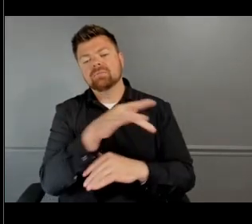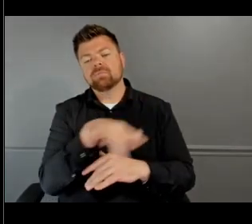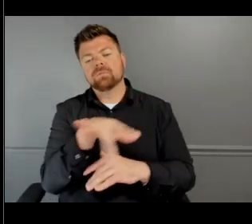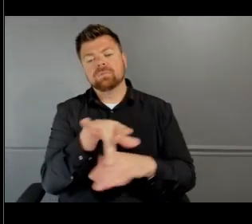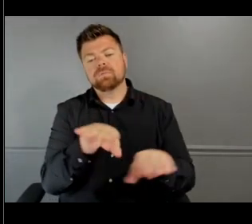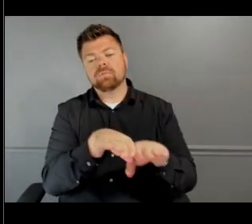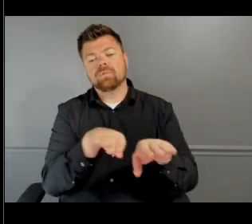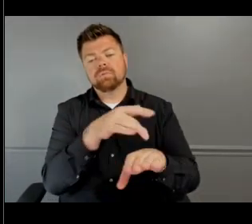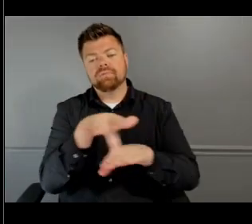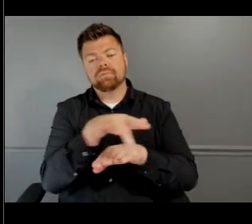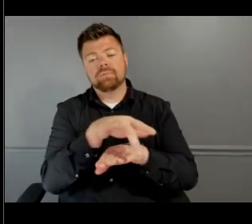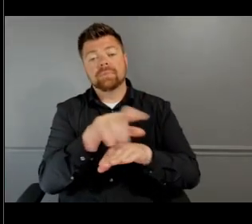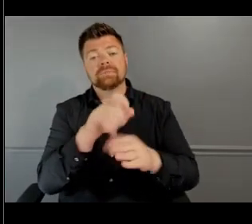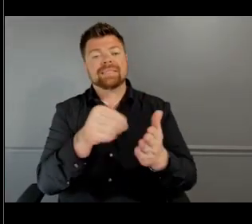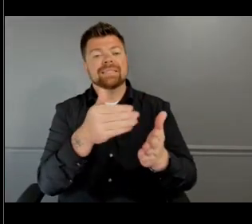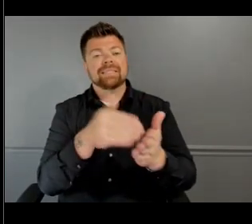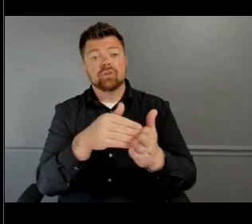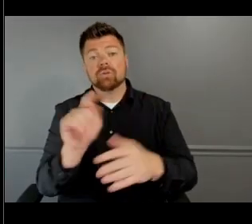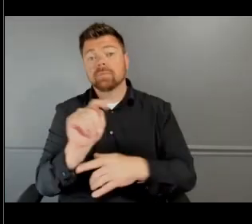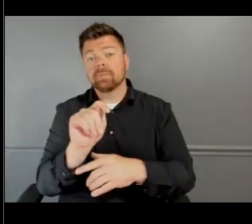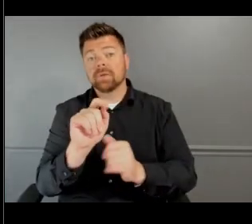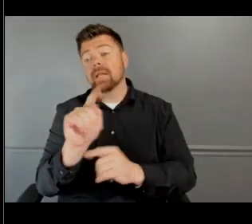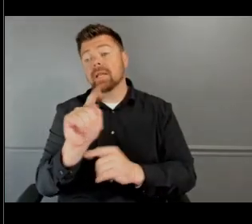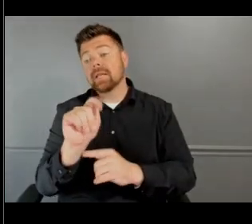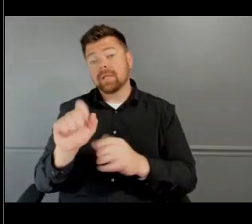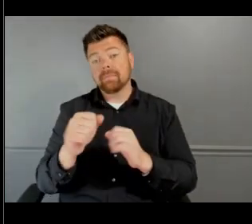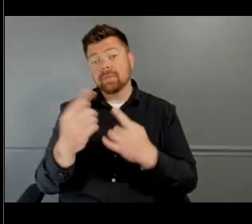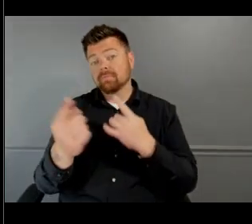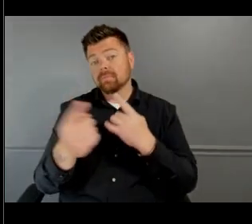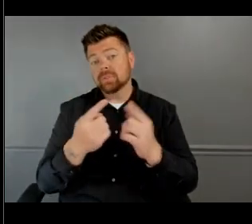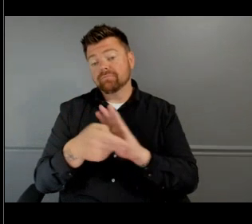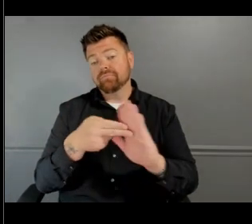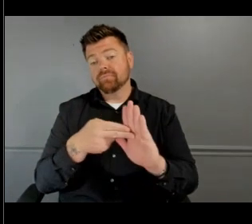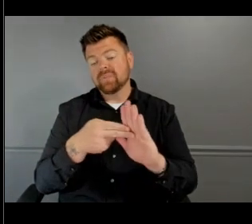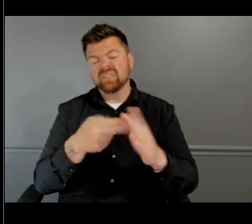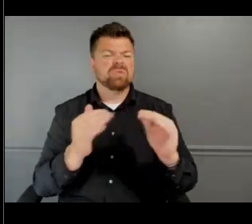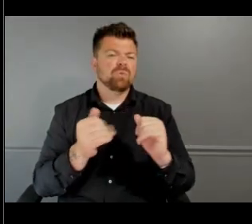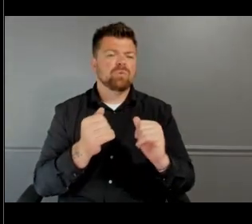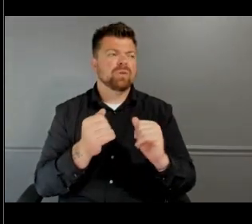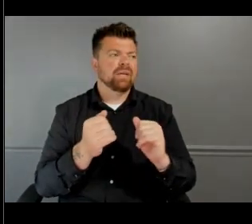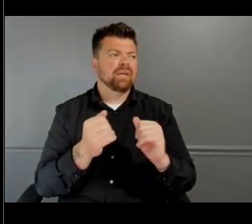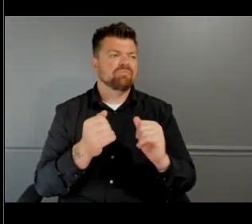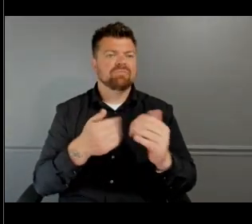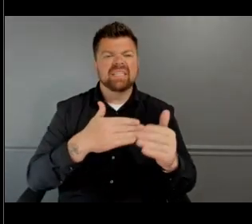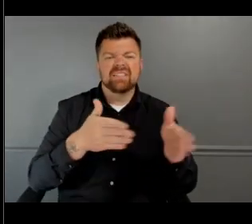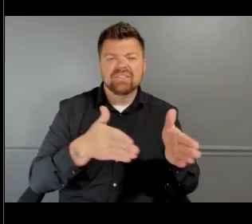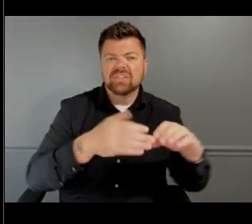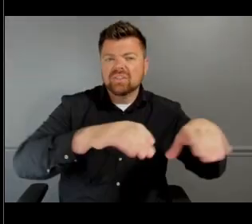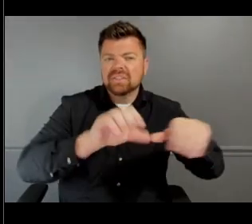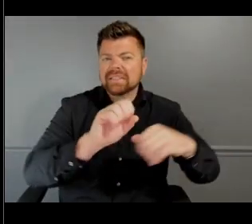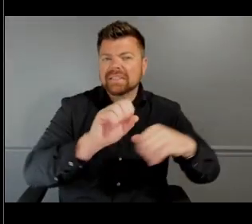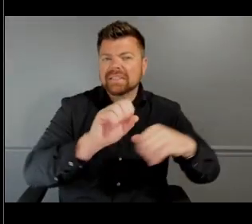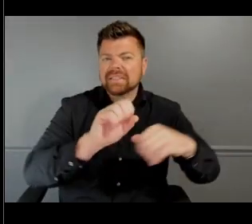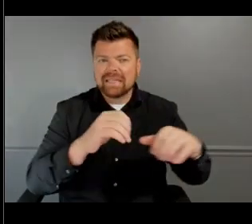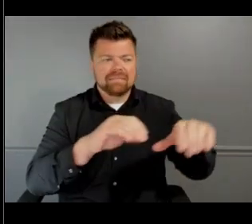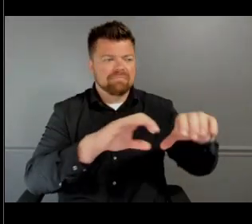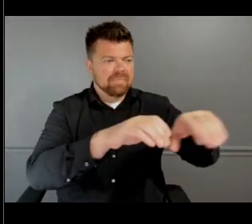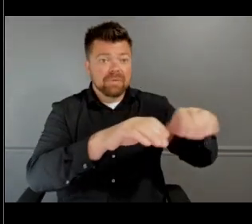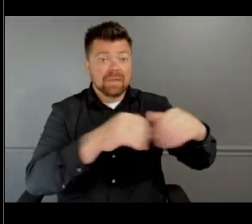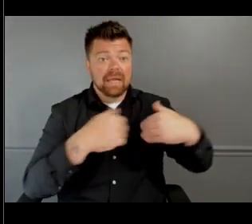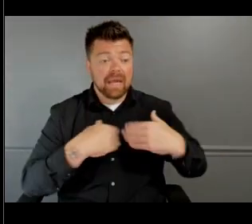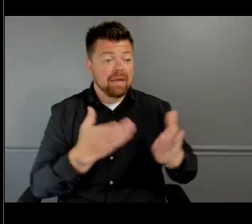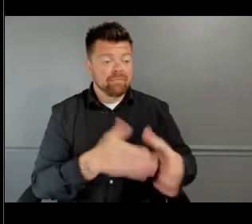lavatory. A lavatory can be considered similar to a kitchen sink that may have multiple basins, but the